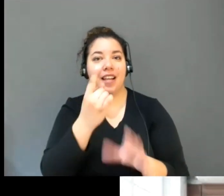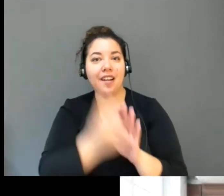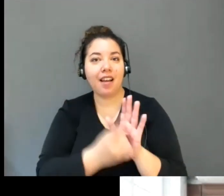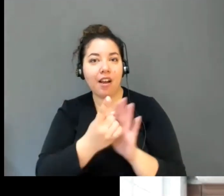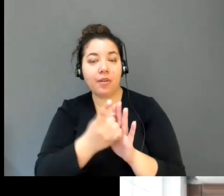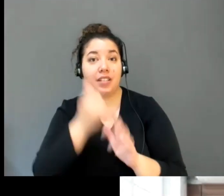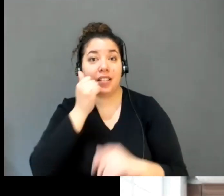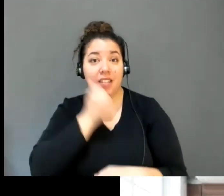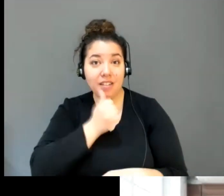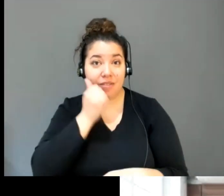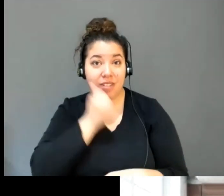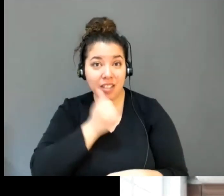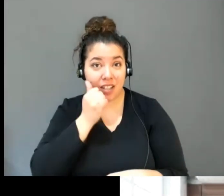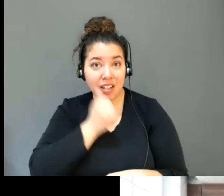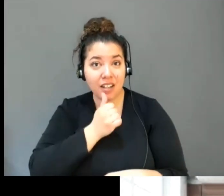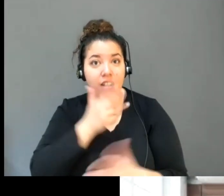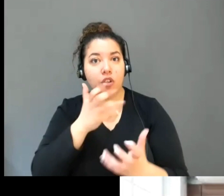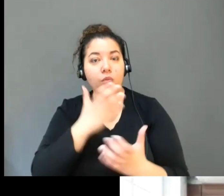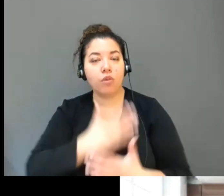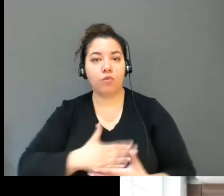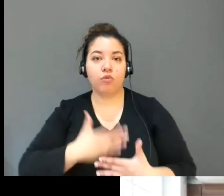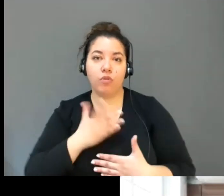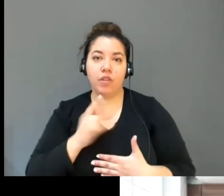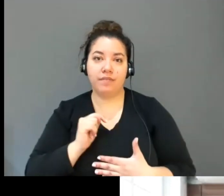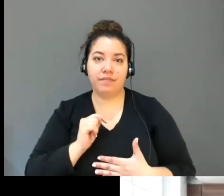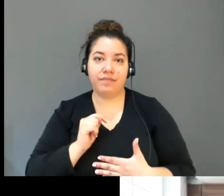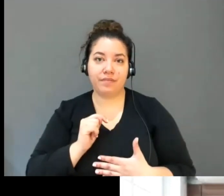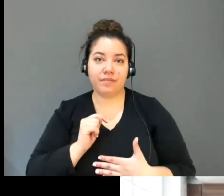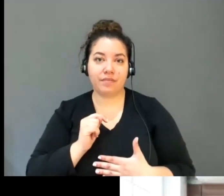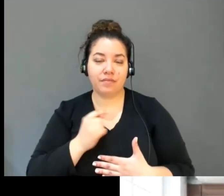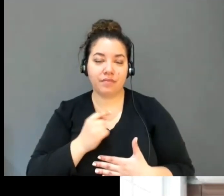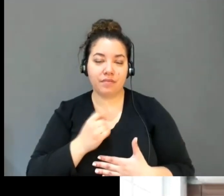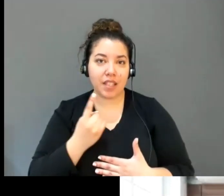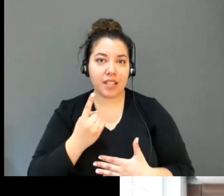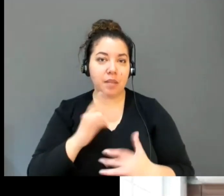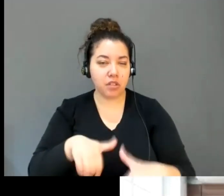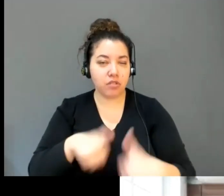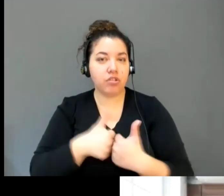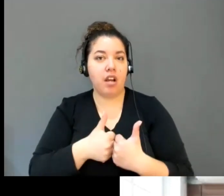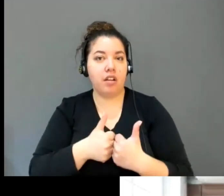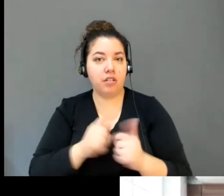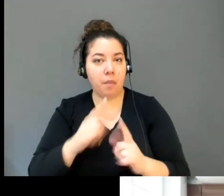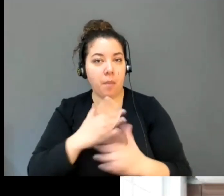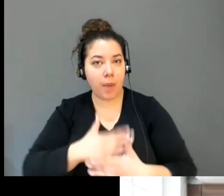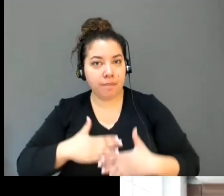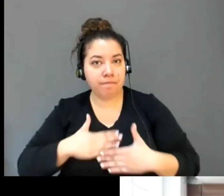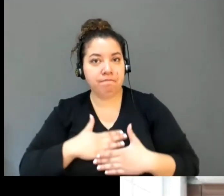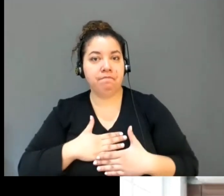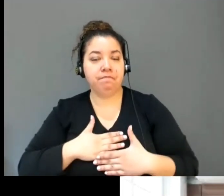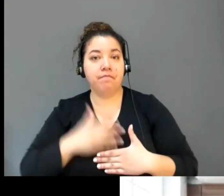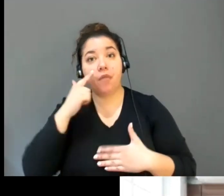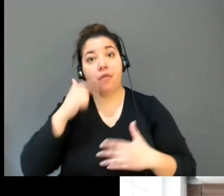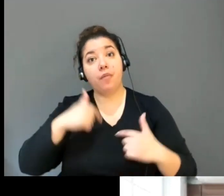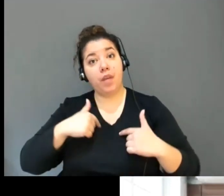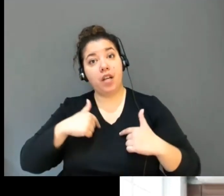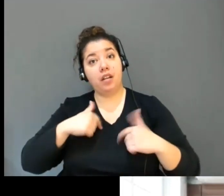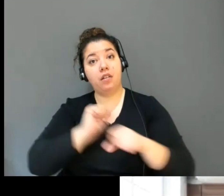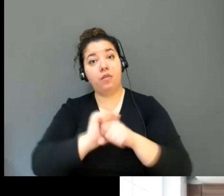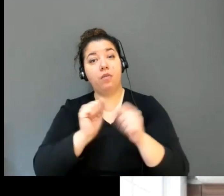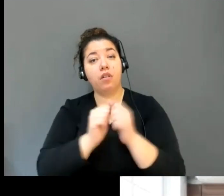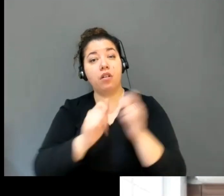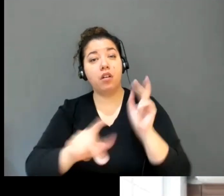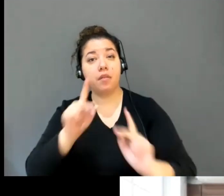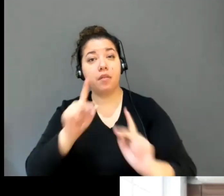challenging. Cybersecurity to me, particularly cybersecurity on the highest level, working with those people who are most